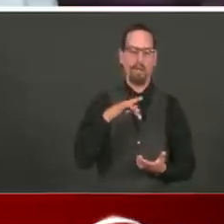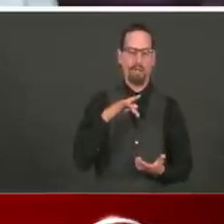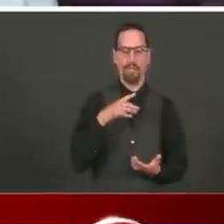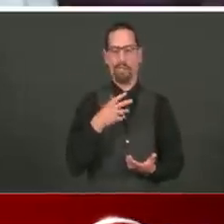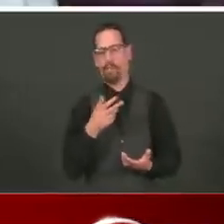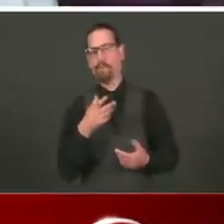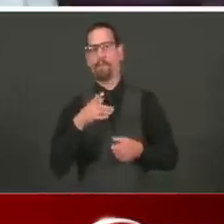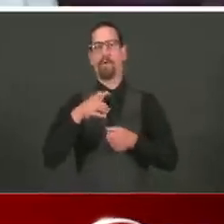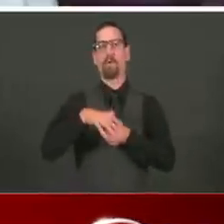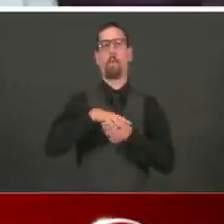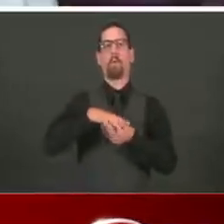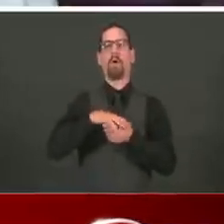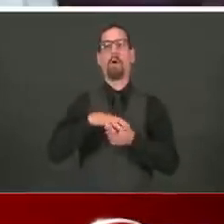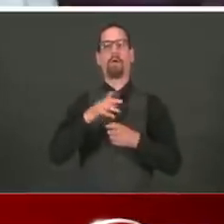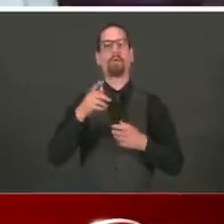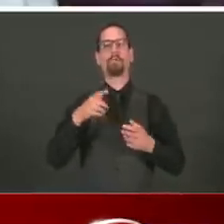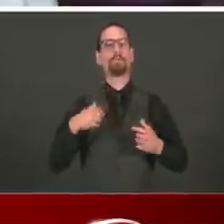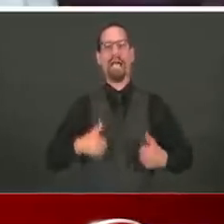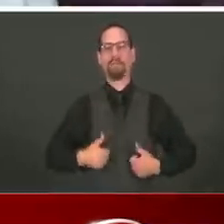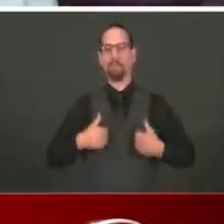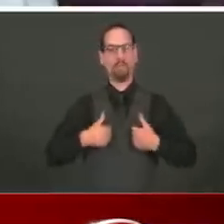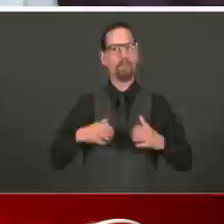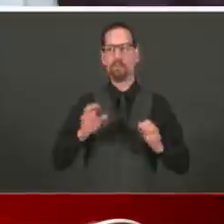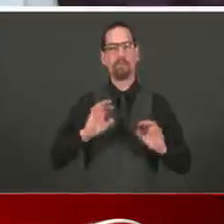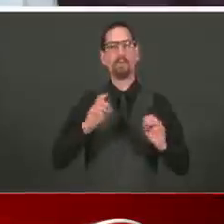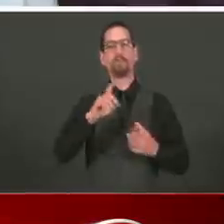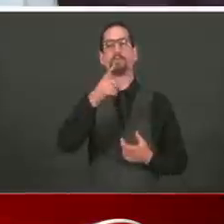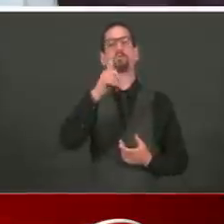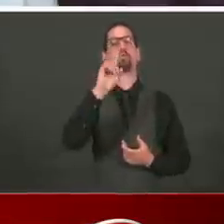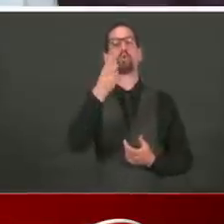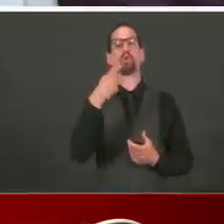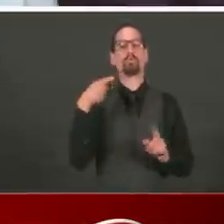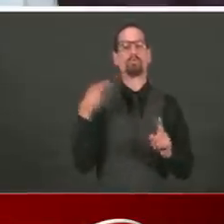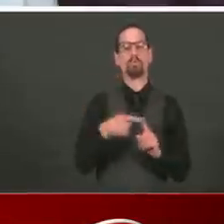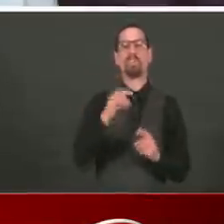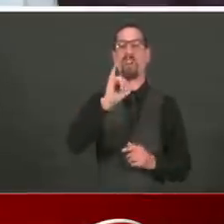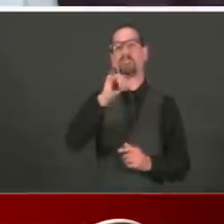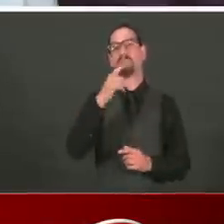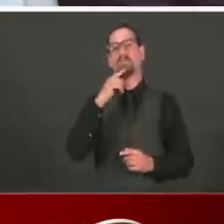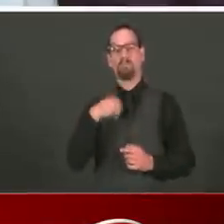instead of it just saying the address, you can jot down you were at a friend's house, you were at